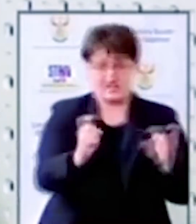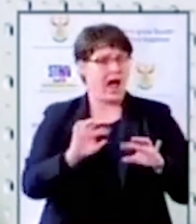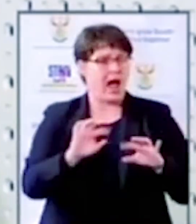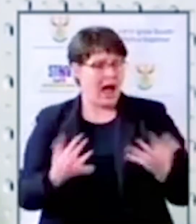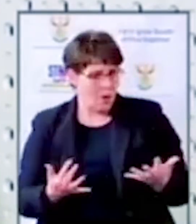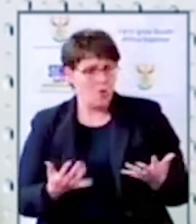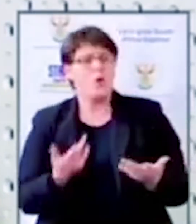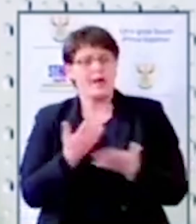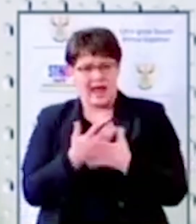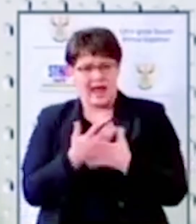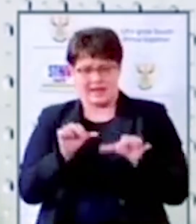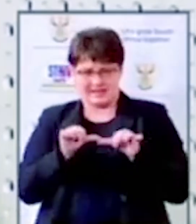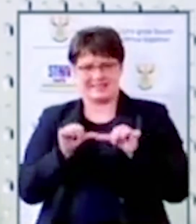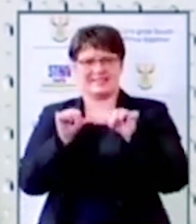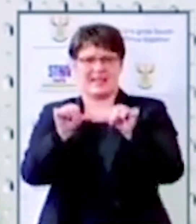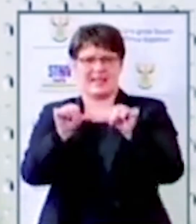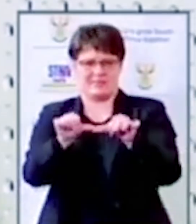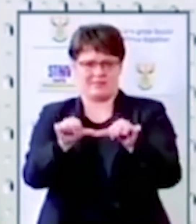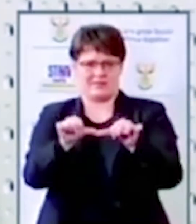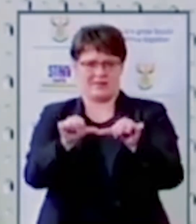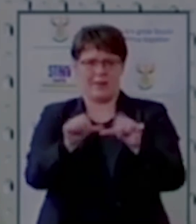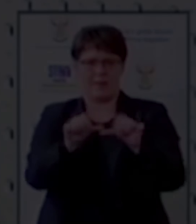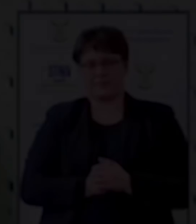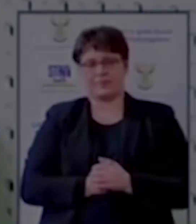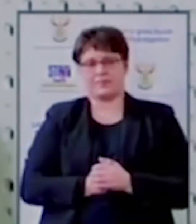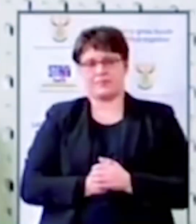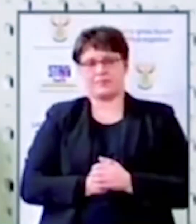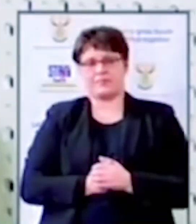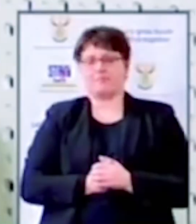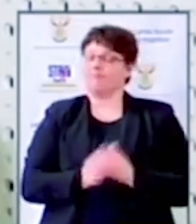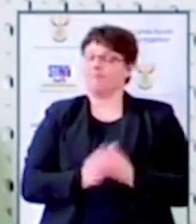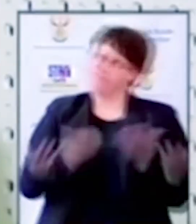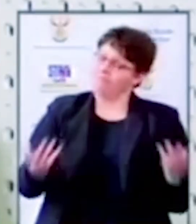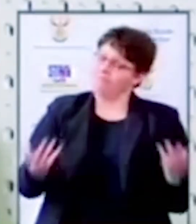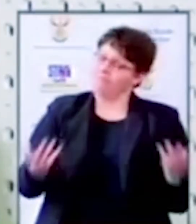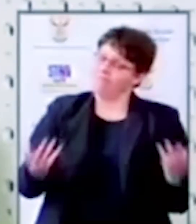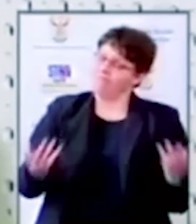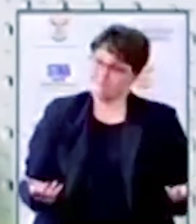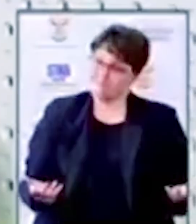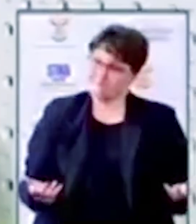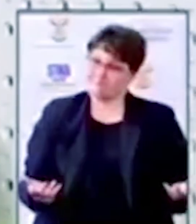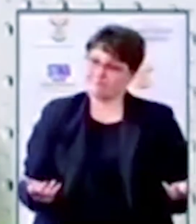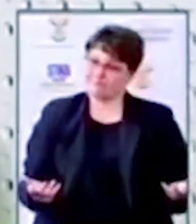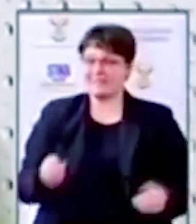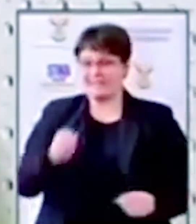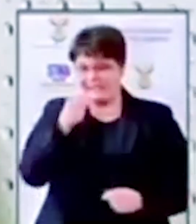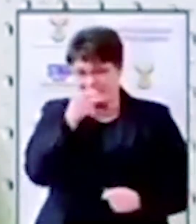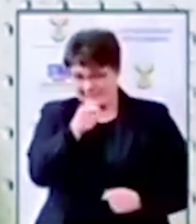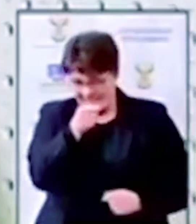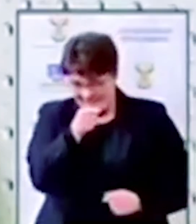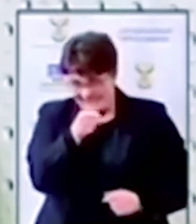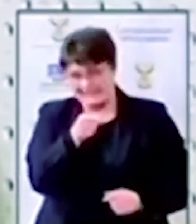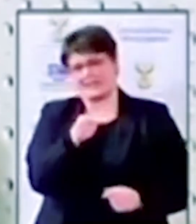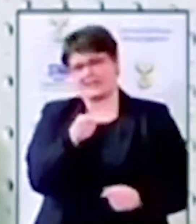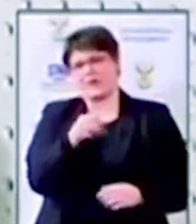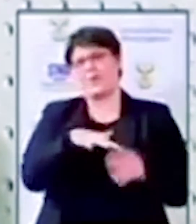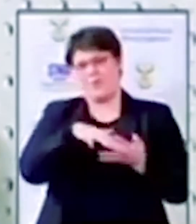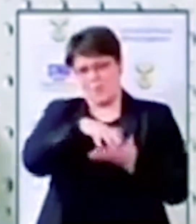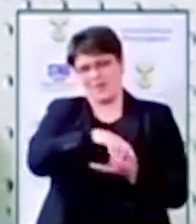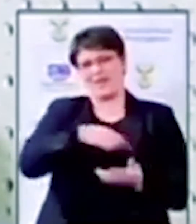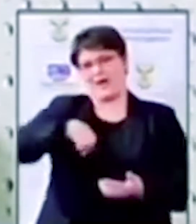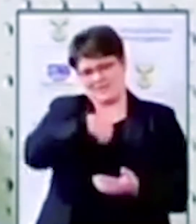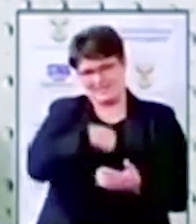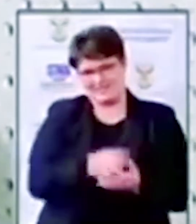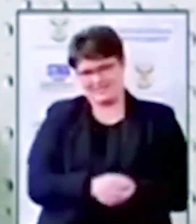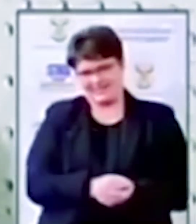a sustainable fiscus. That is our weakness. We